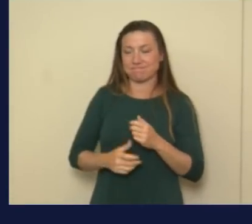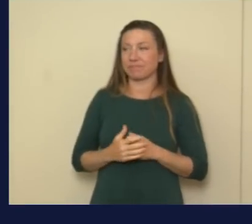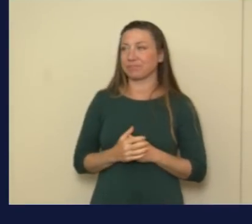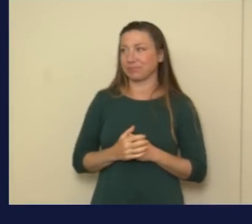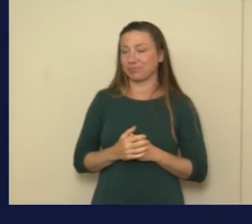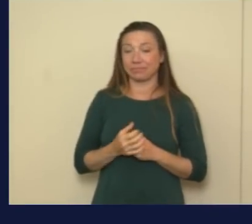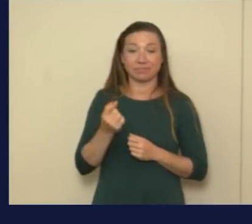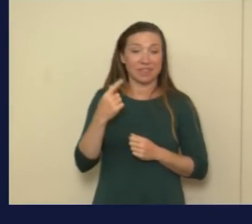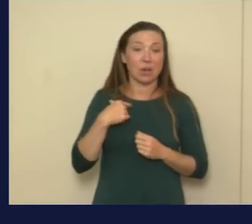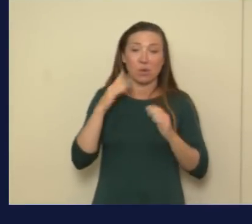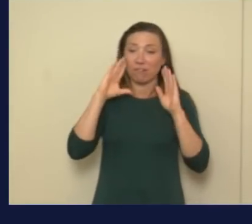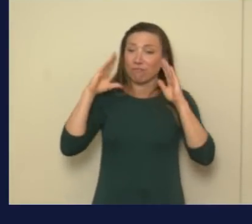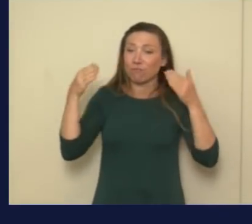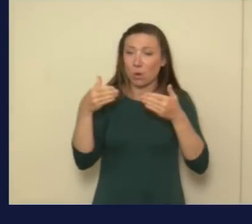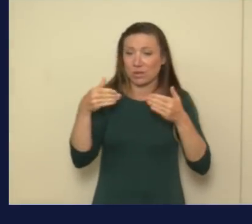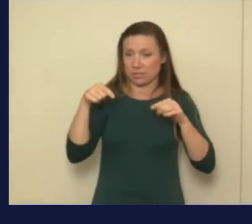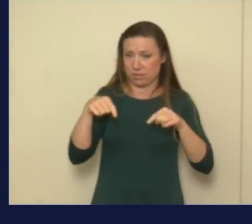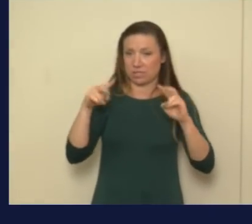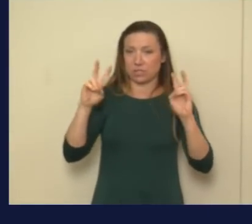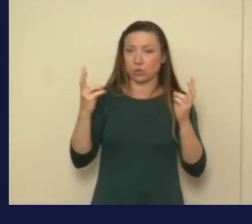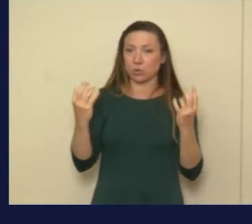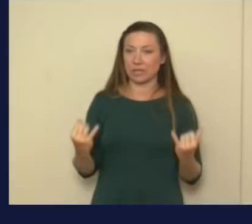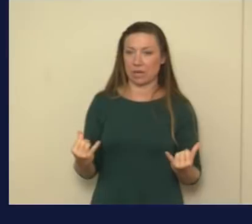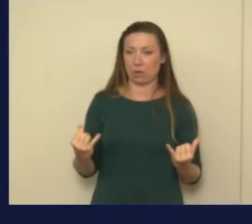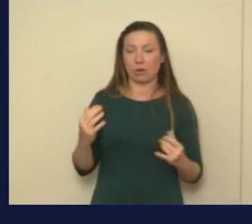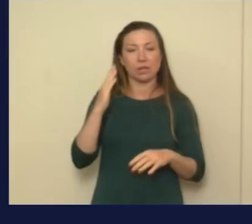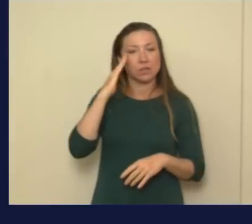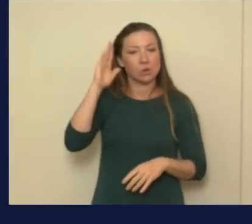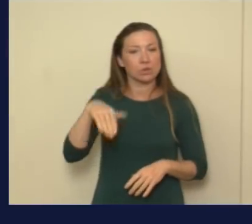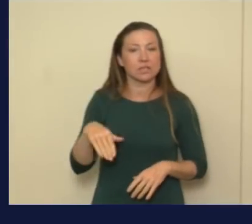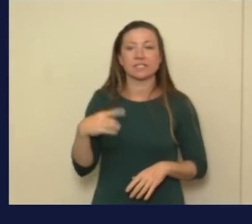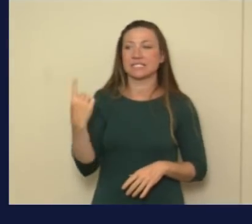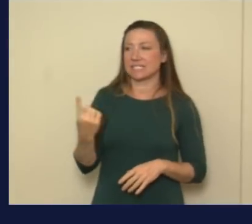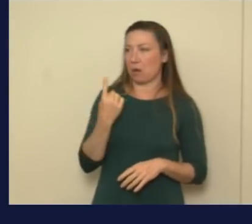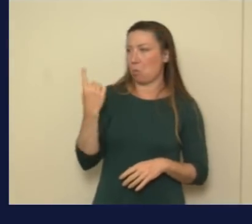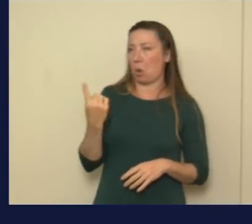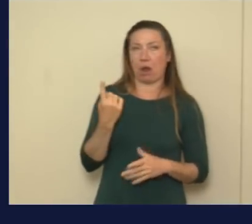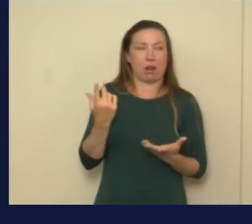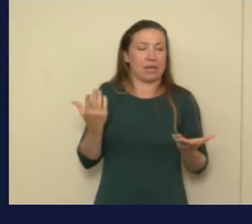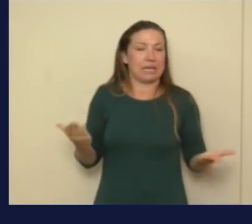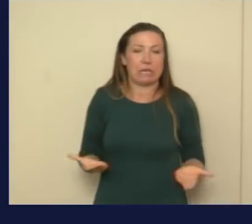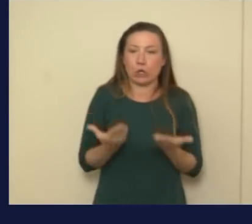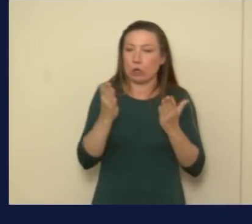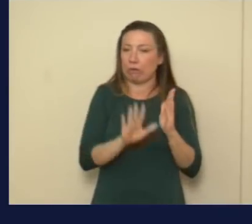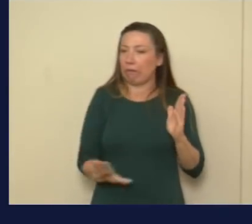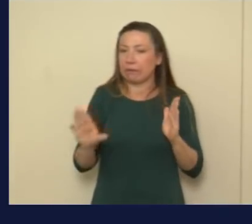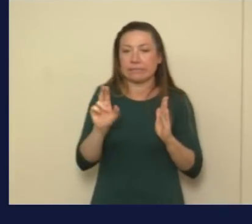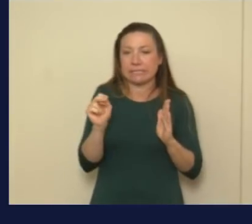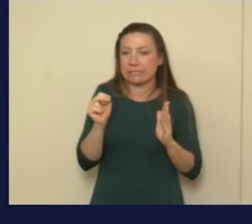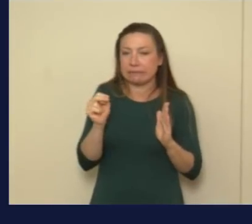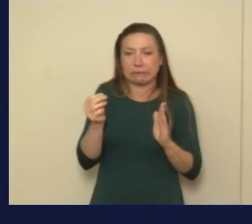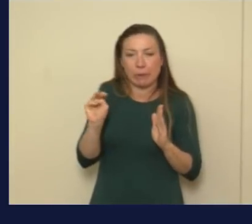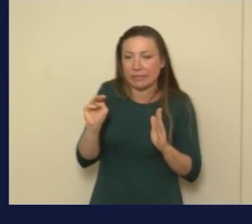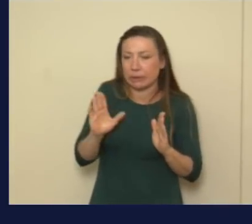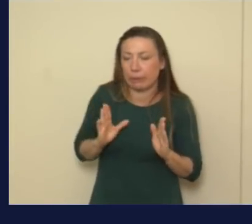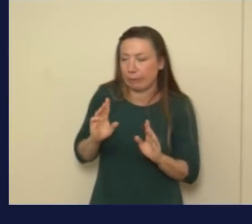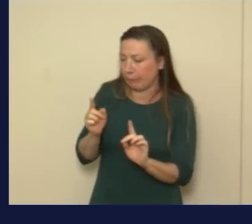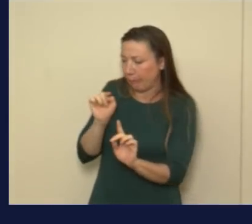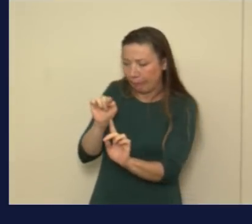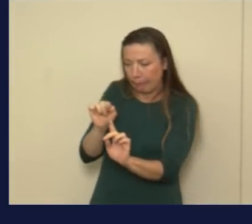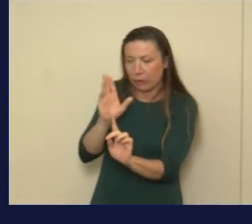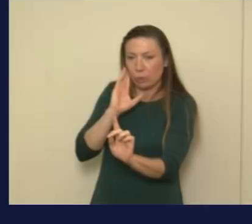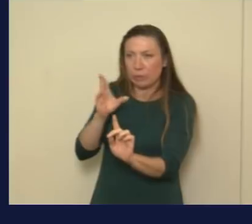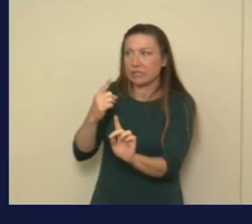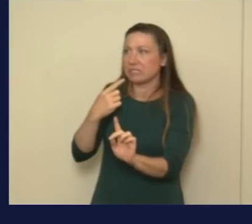be someone somewhere in New Mexico that assumes that we take great pleasure in redirecting any of our public resources